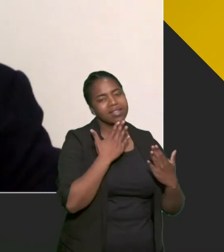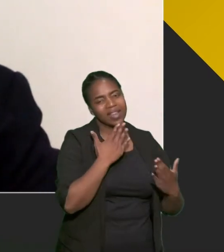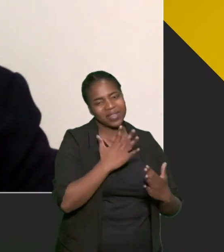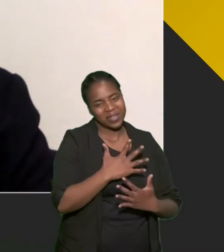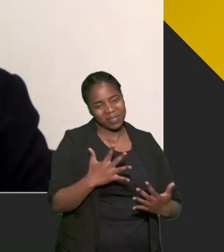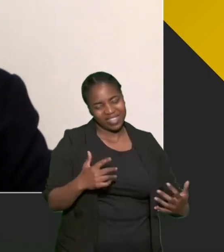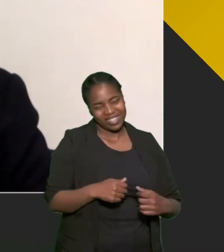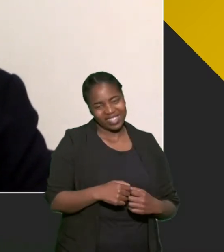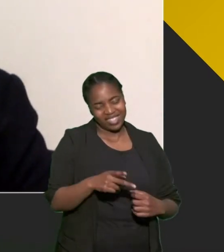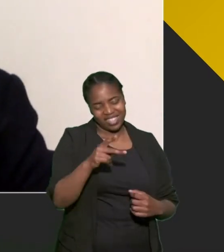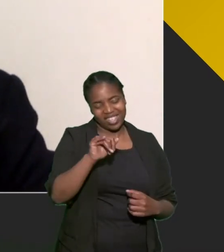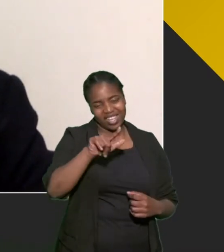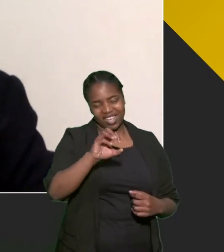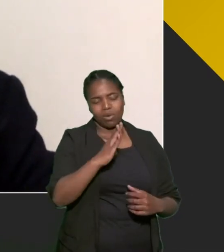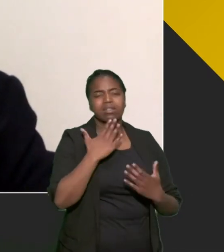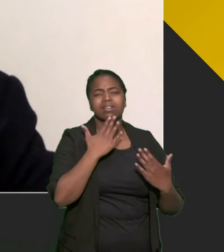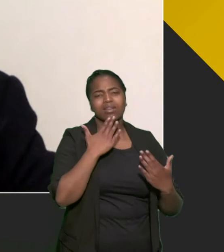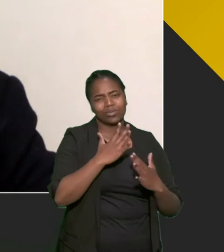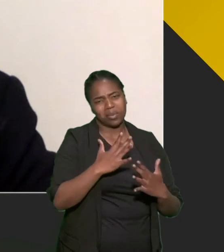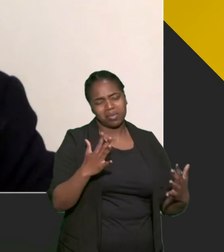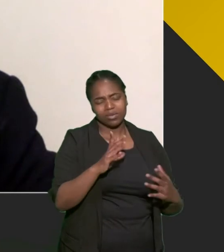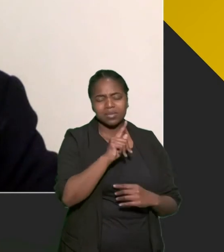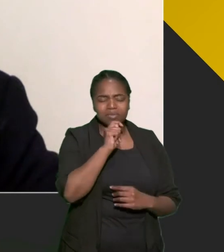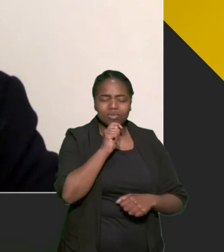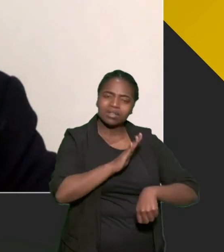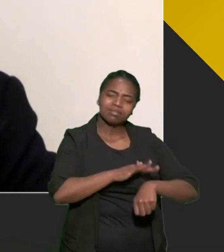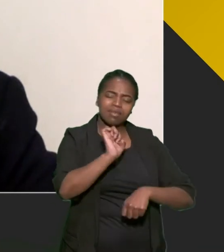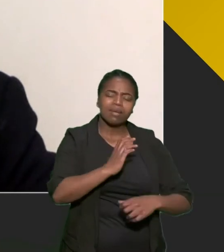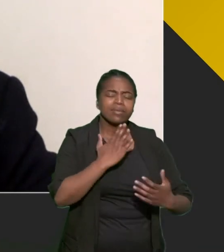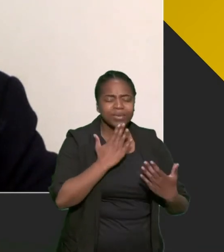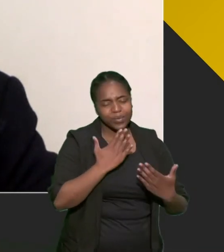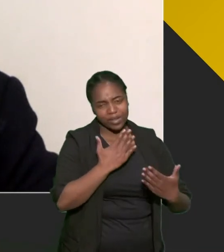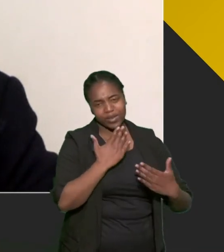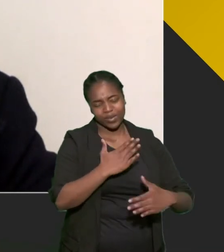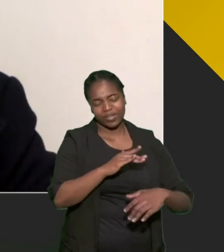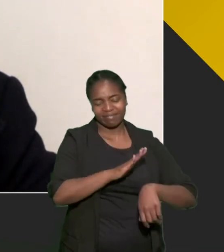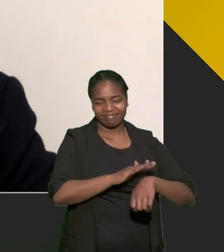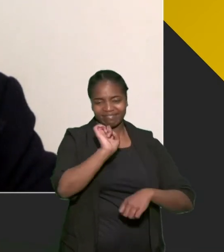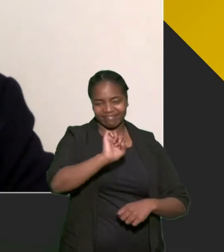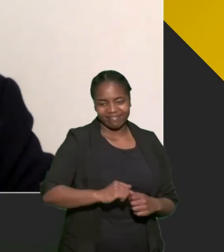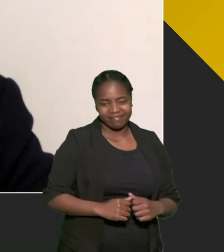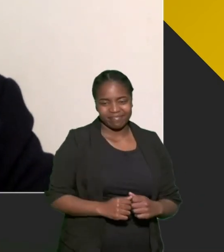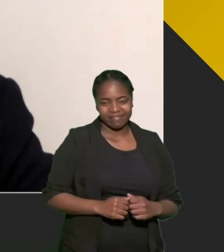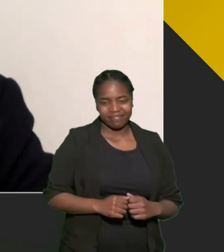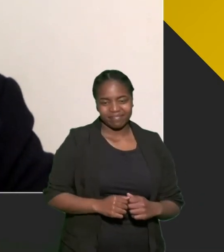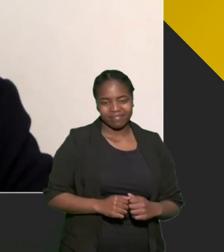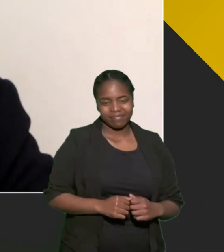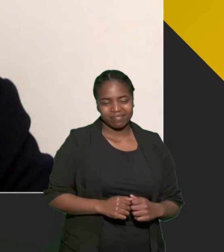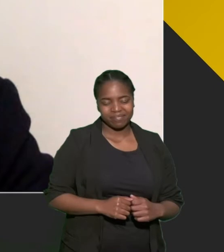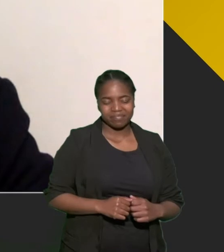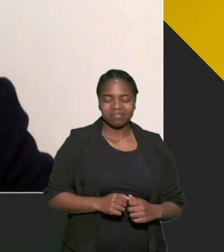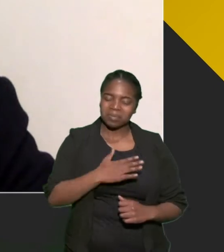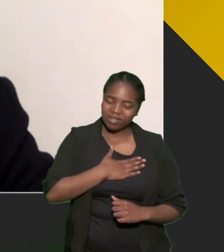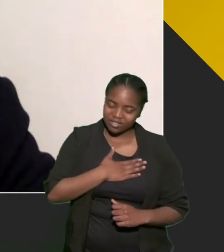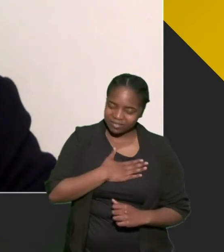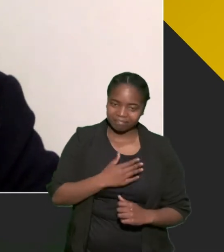really appreciate for you speaking to us here with Daily Thetha this morning. We appreciate your time. Thank you for sharing your journey with us. The